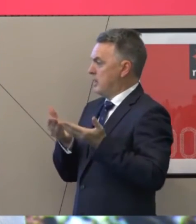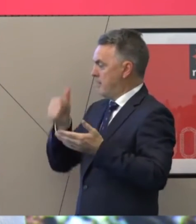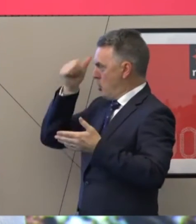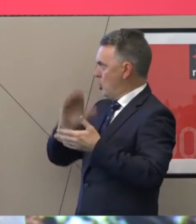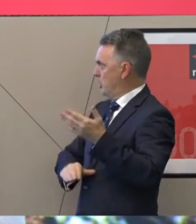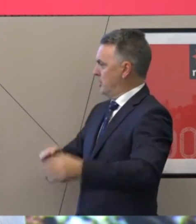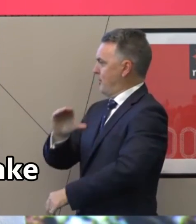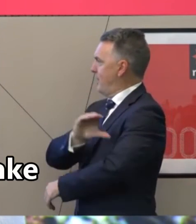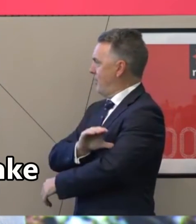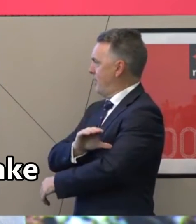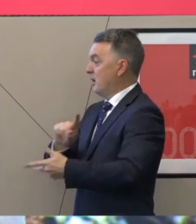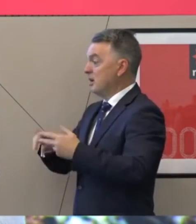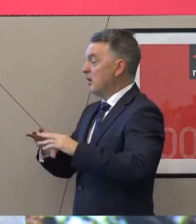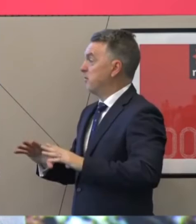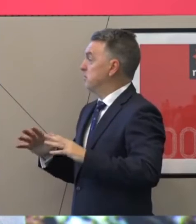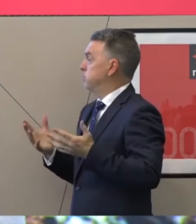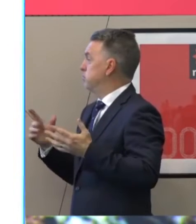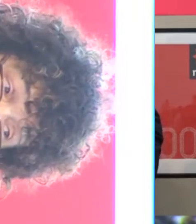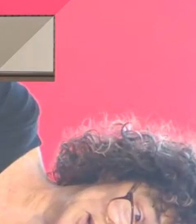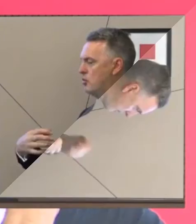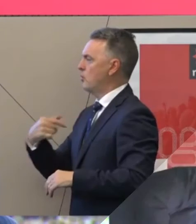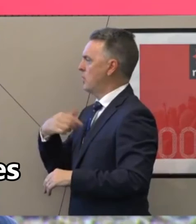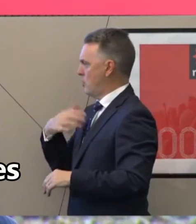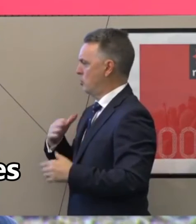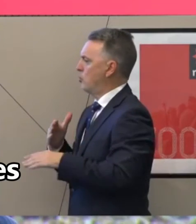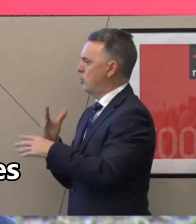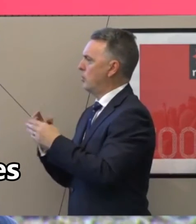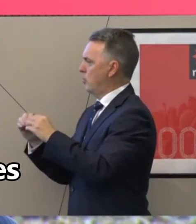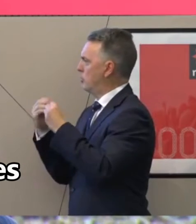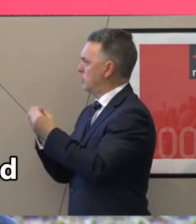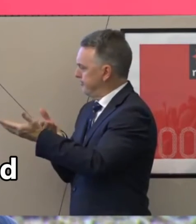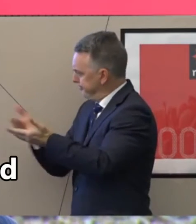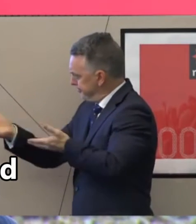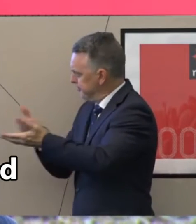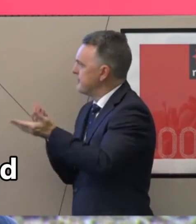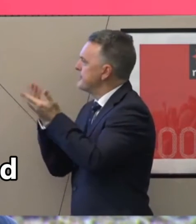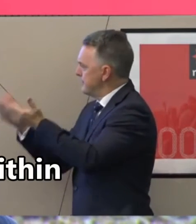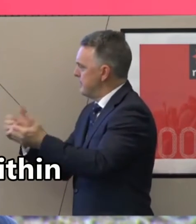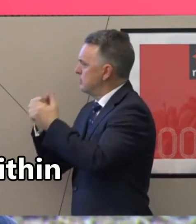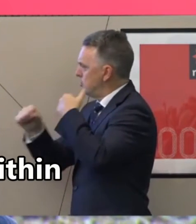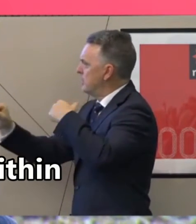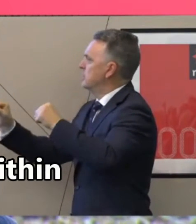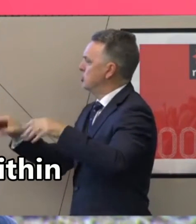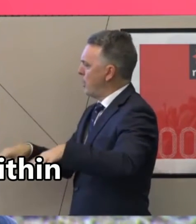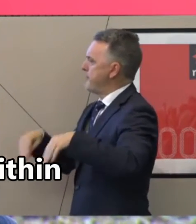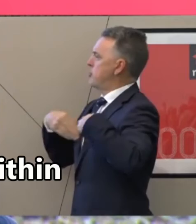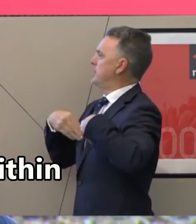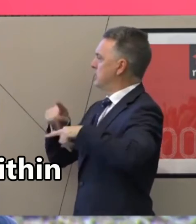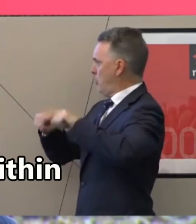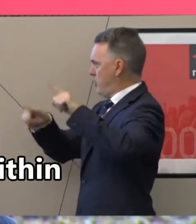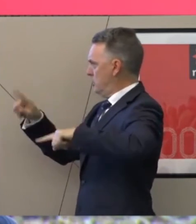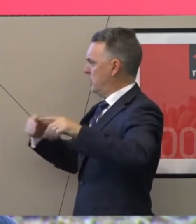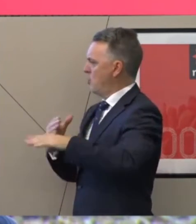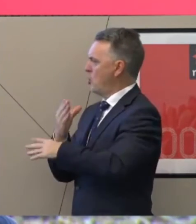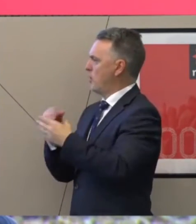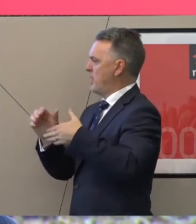If we don't get it, we're not going to be able to make a difference in our lives. I want to work with organisations on strategies that embrace diversity and actually work with